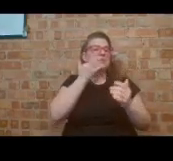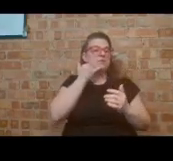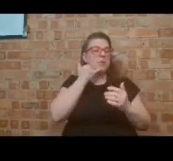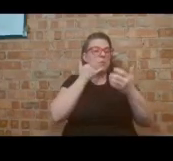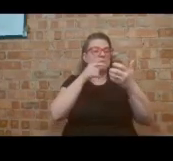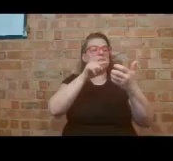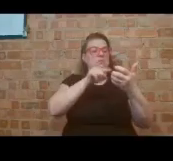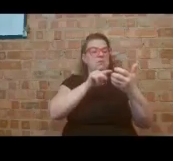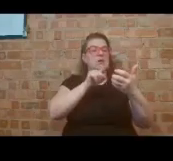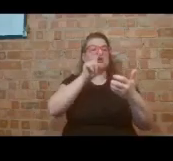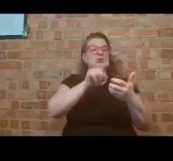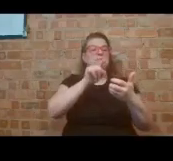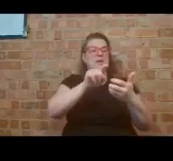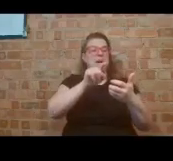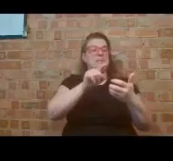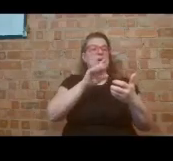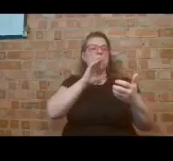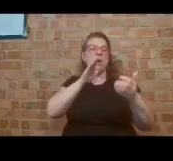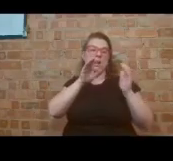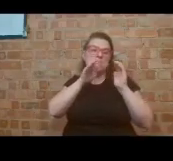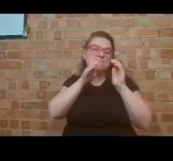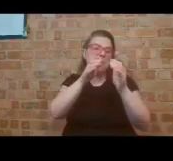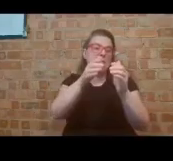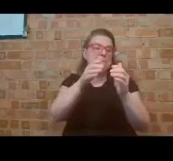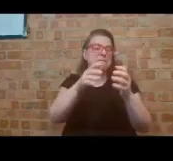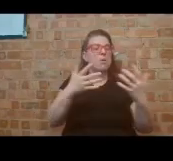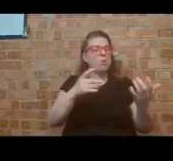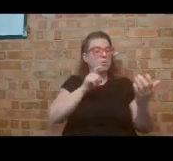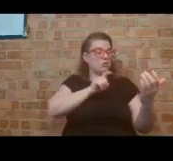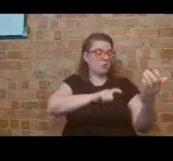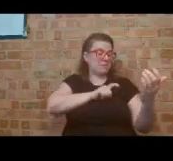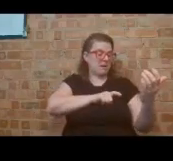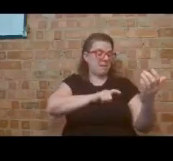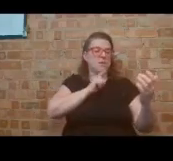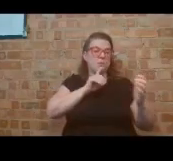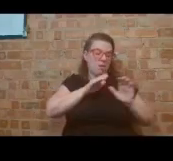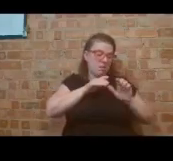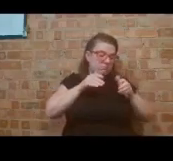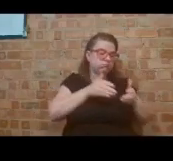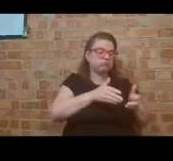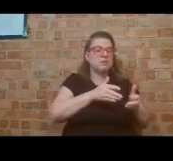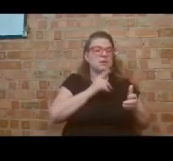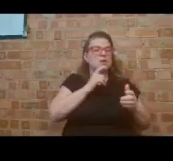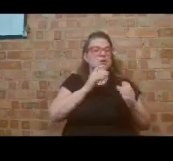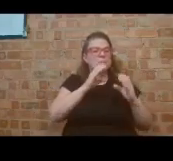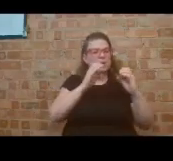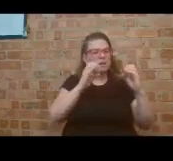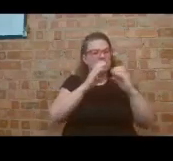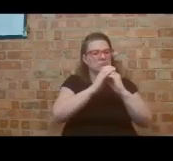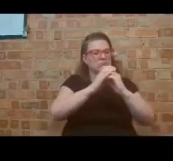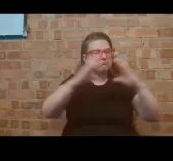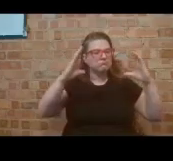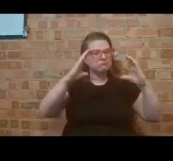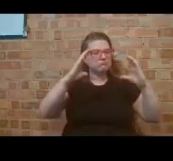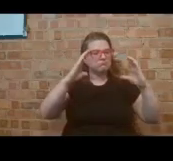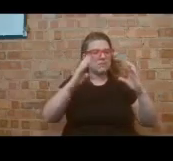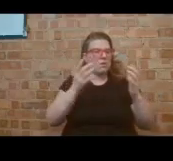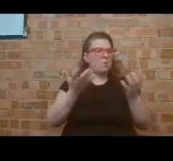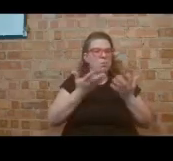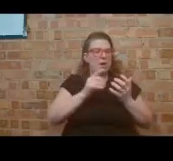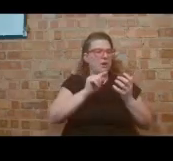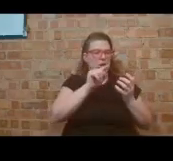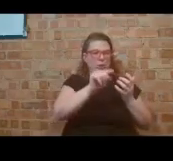the bottom, that's where it's going to zoom to. Using the zoom and using that 3 finger takes a bit of